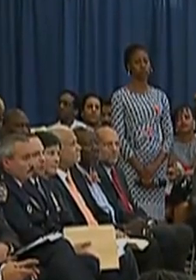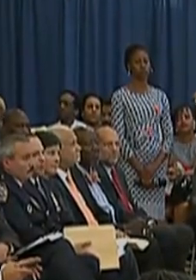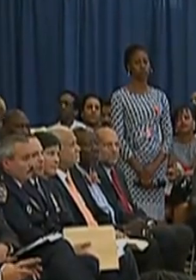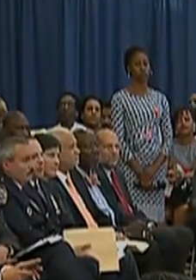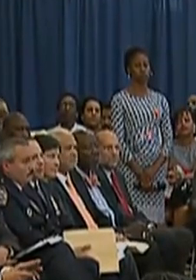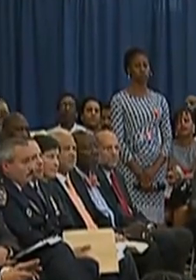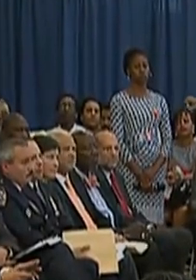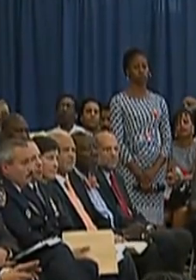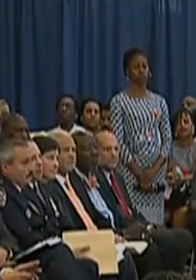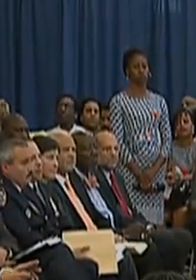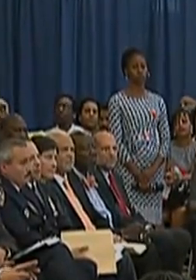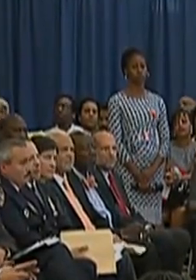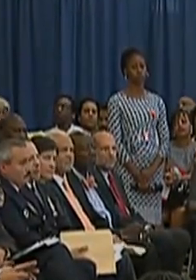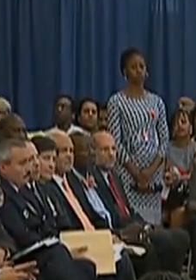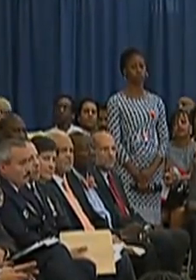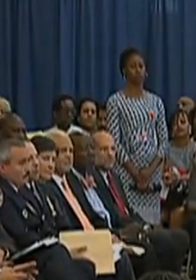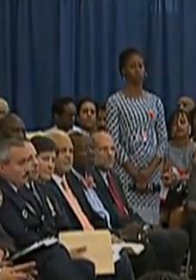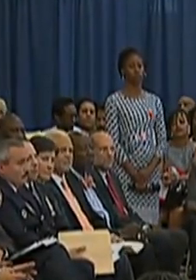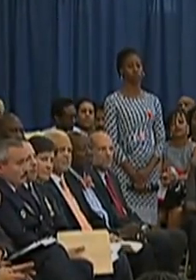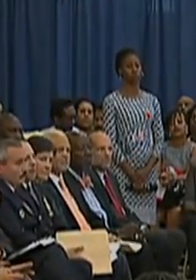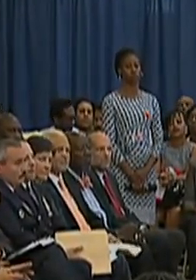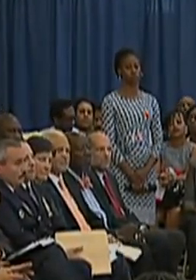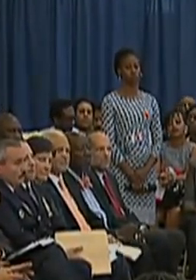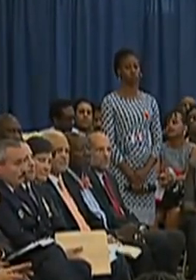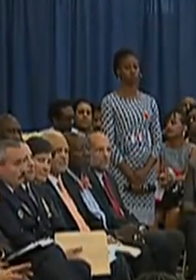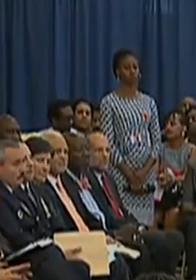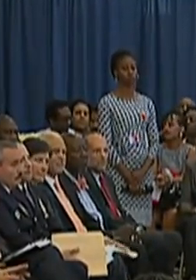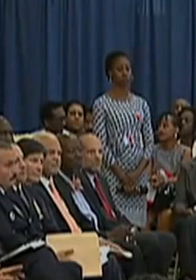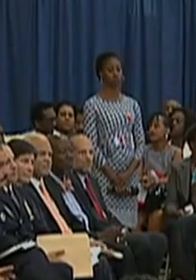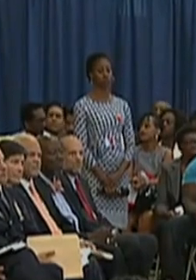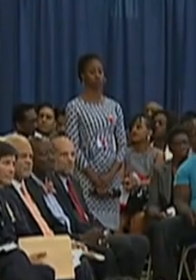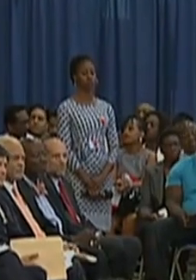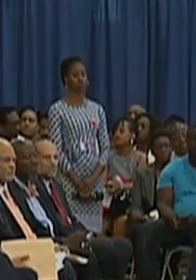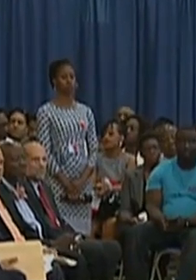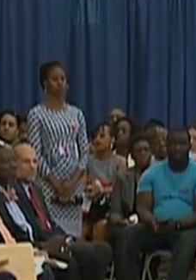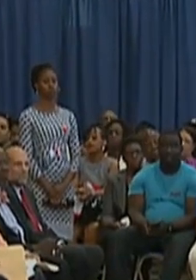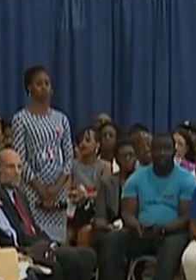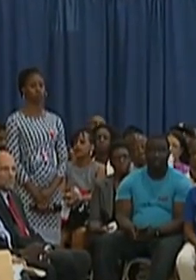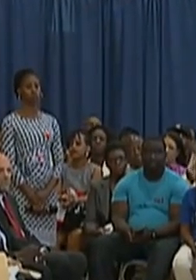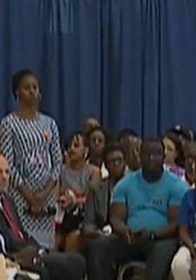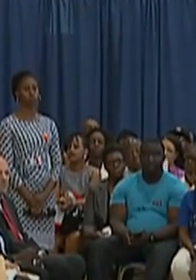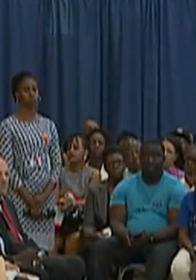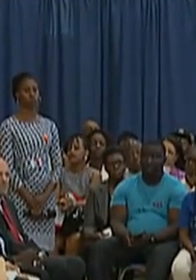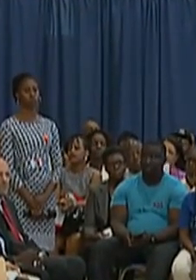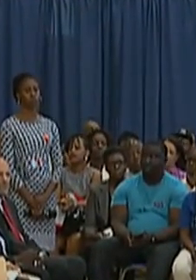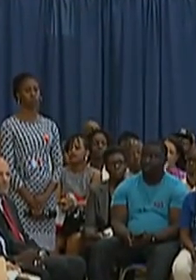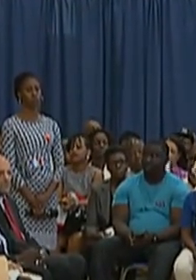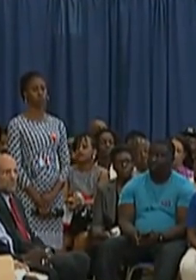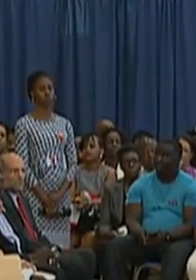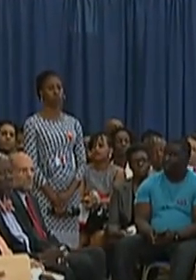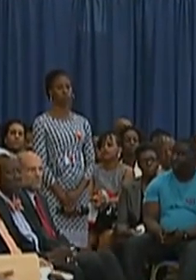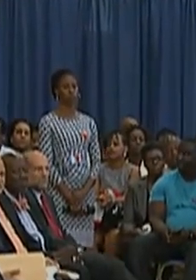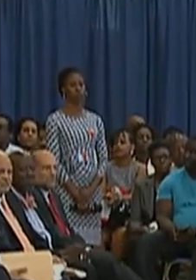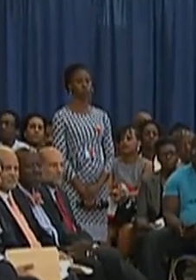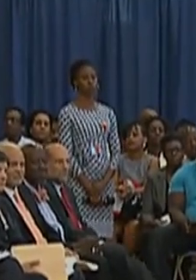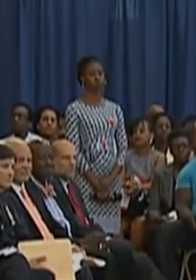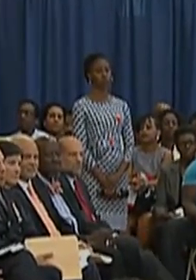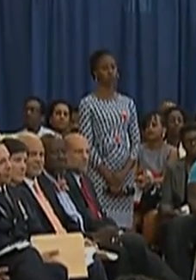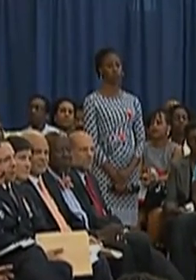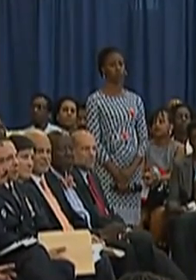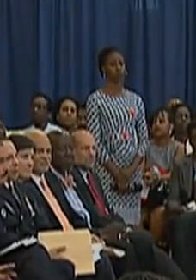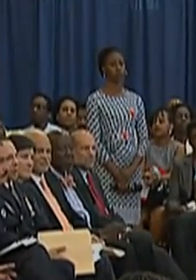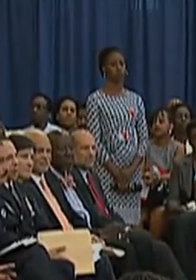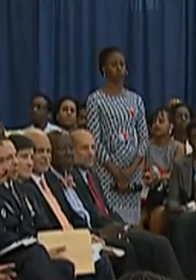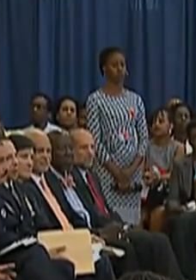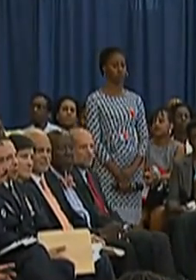with things that we can commit to for the community, to raise concerns, to raise suggestions. But at the conclusion of this meeting, you also have a